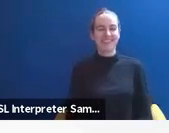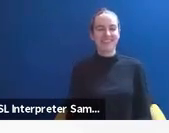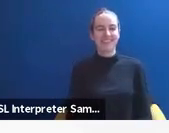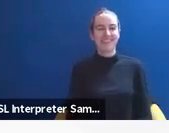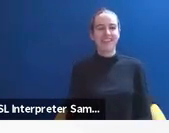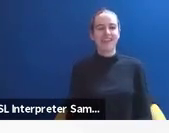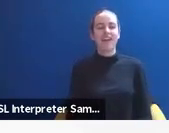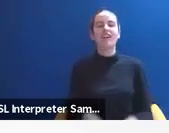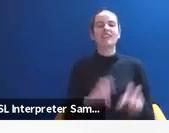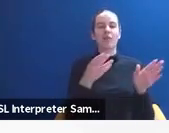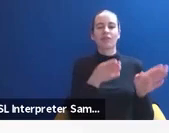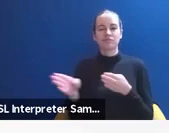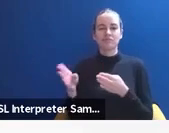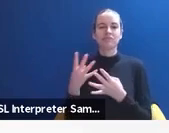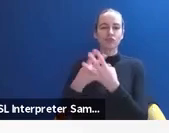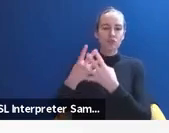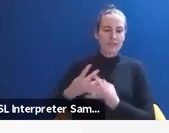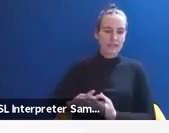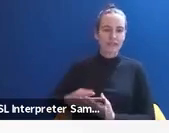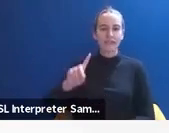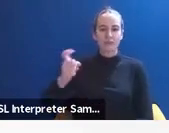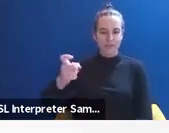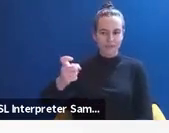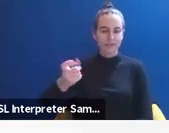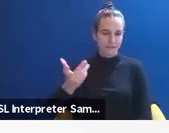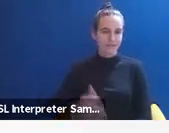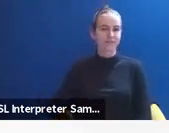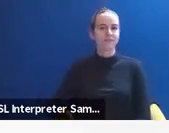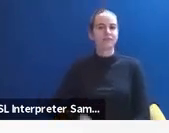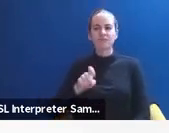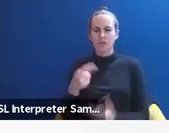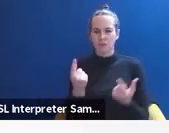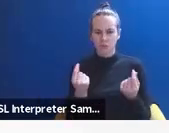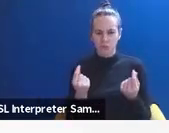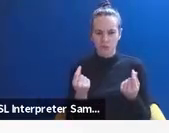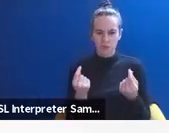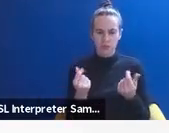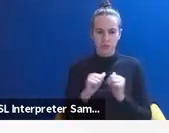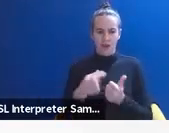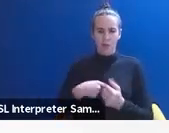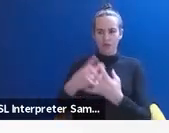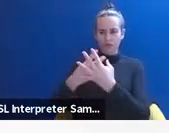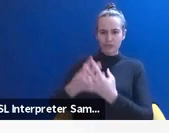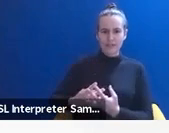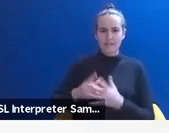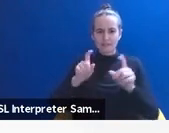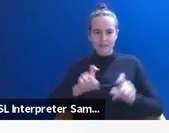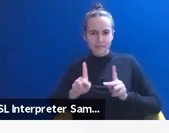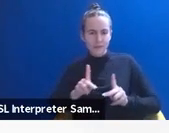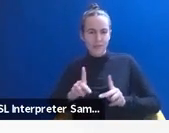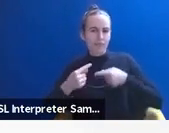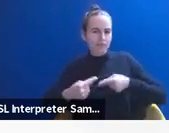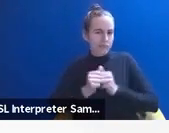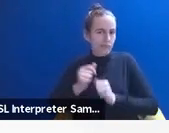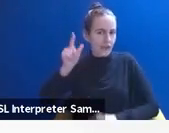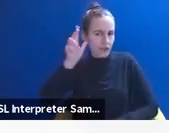switch topics and talk about screening and diagnosis. What do we need to do to sort of screen individuals if they're having hearing difficulty? How